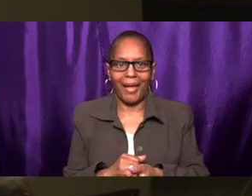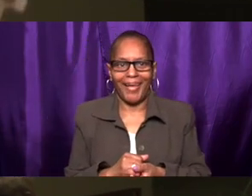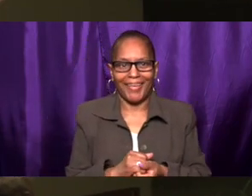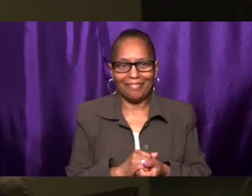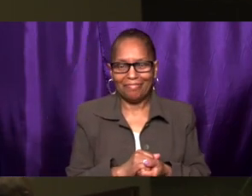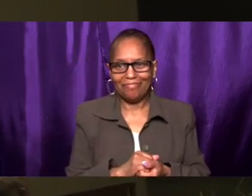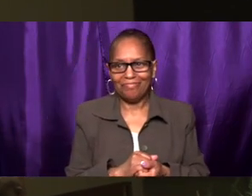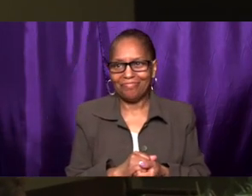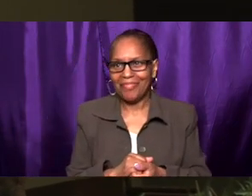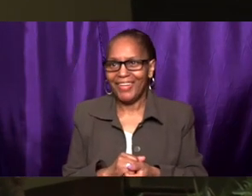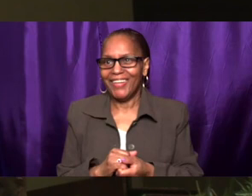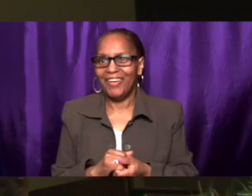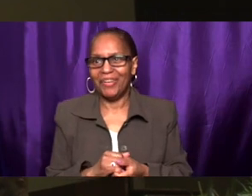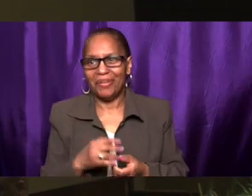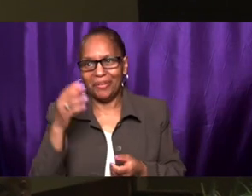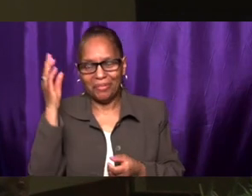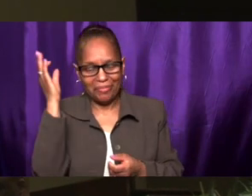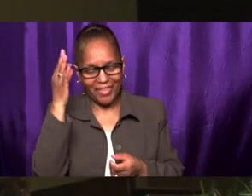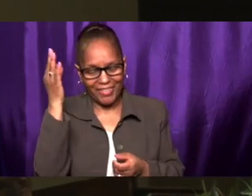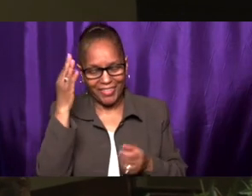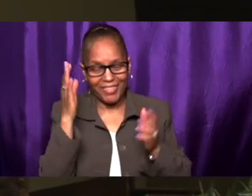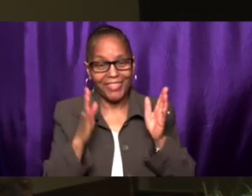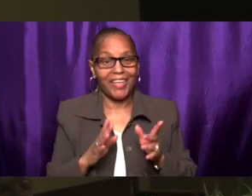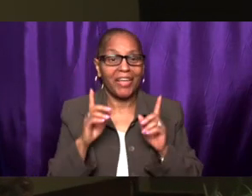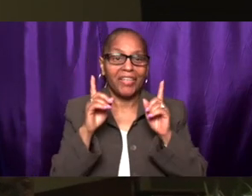I'm going to go on to the crib because...